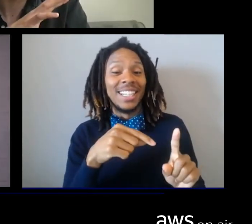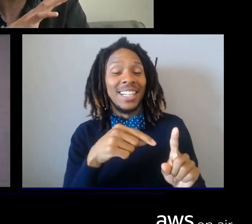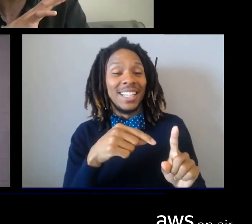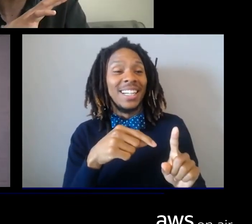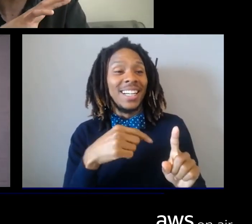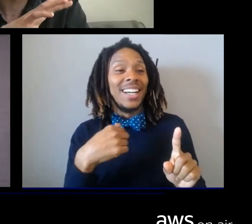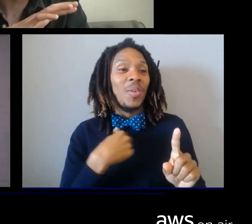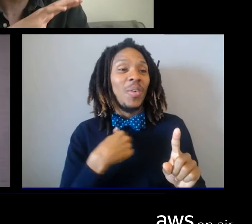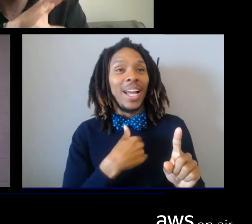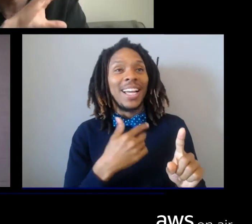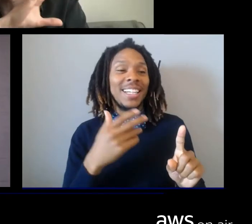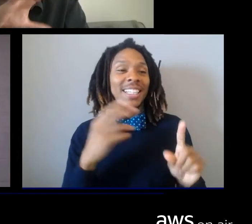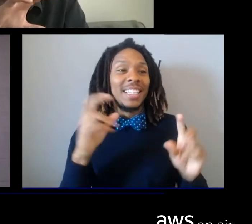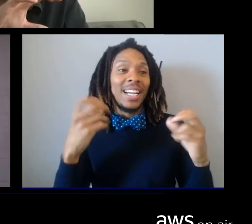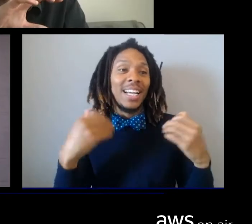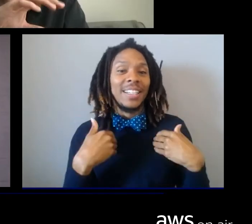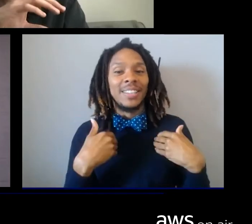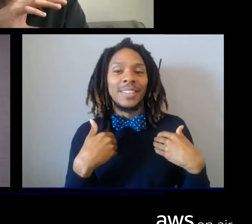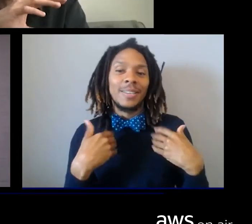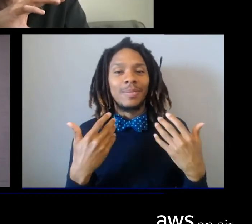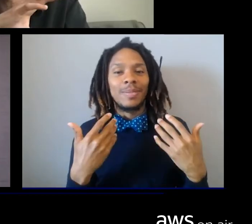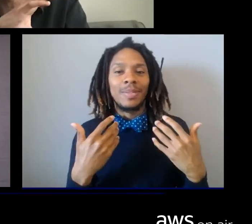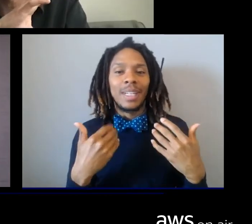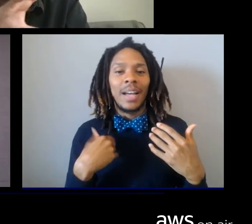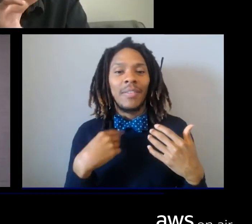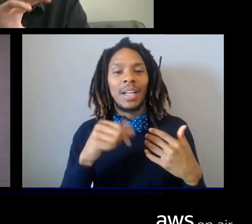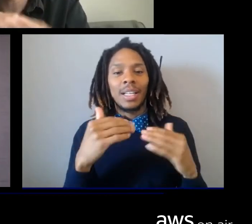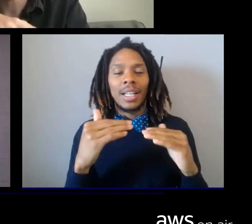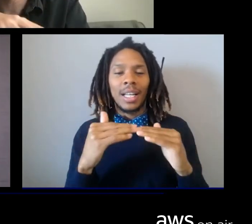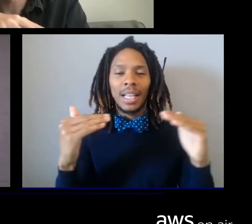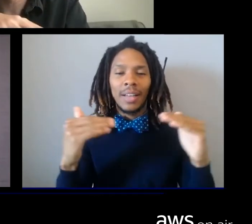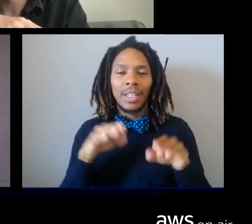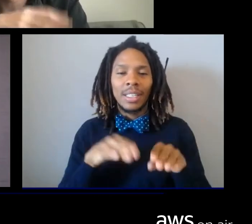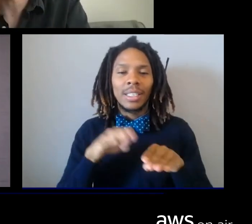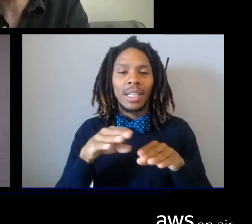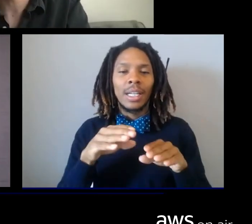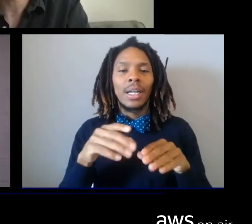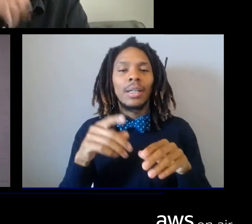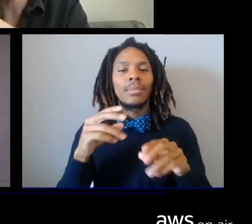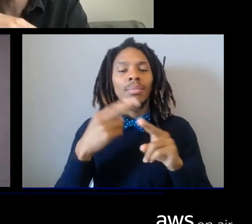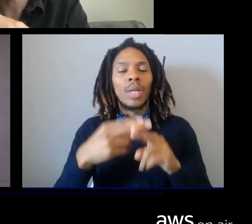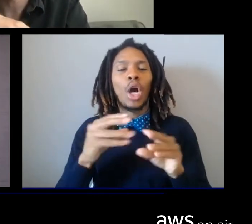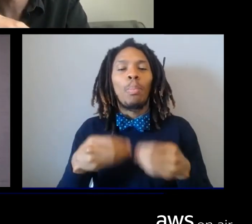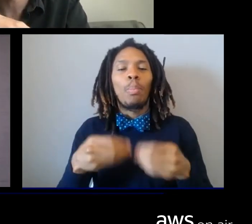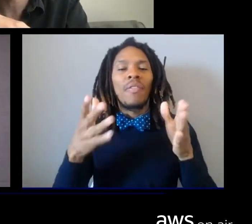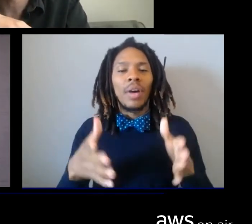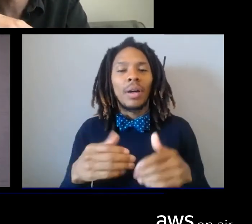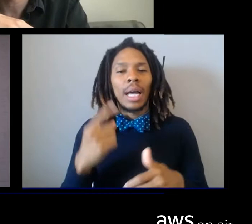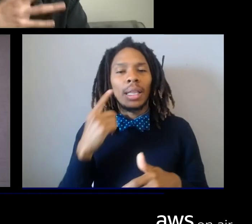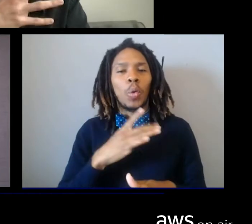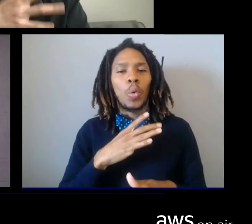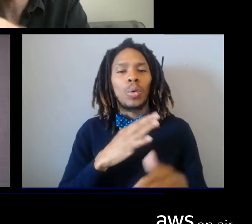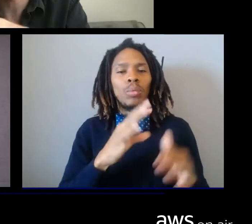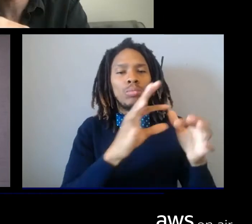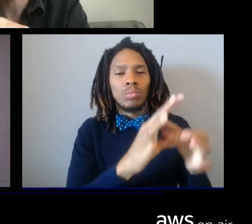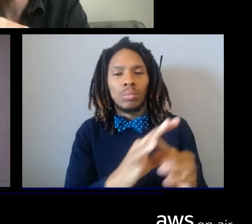kind of also another level of stack, which is called providers, which is, I think, a great segue for